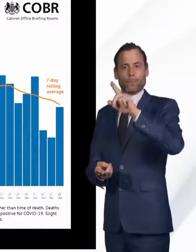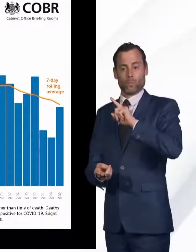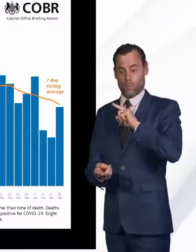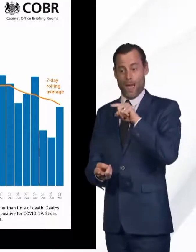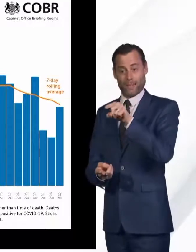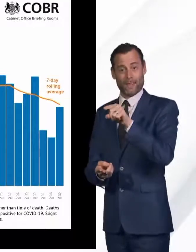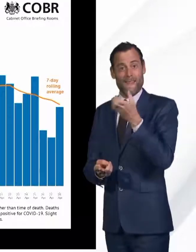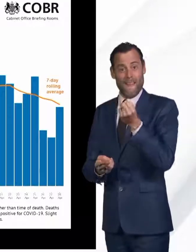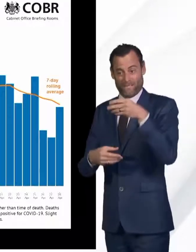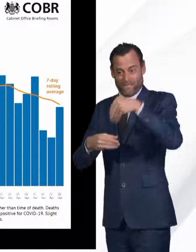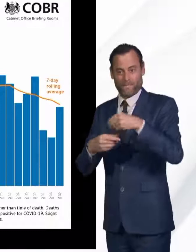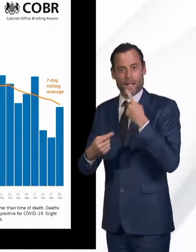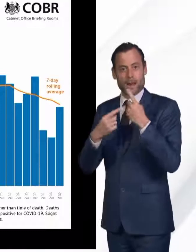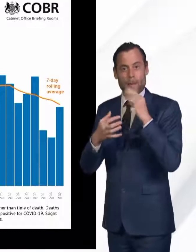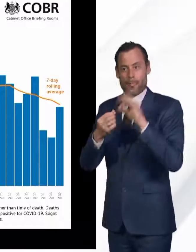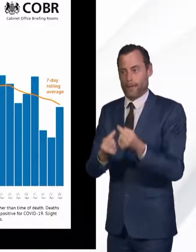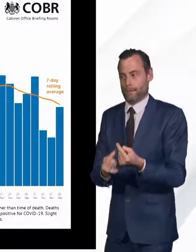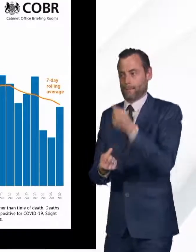ago.